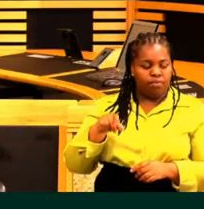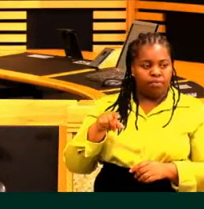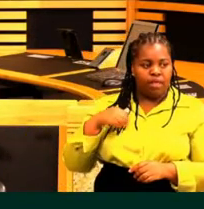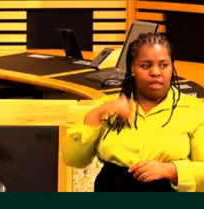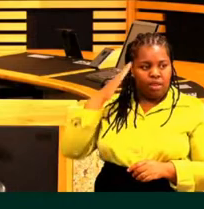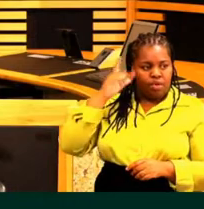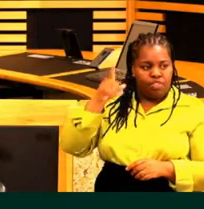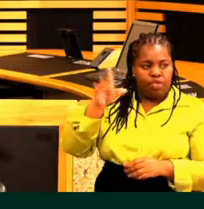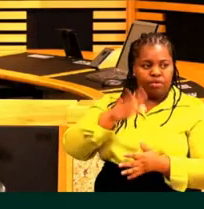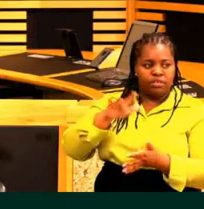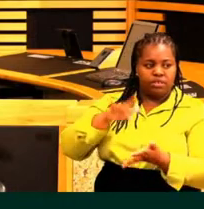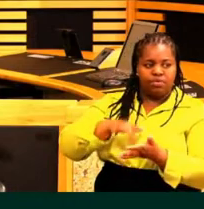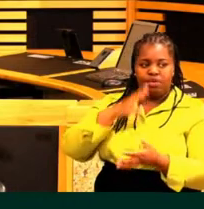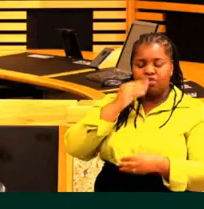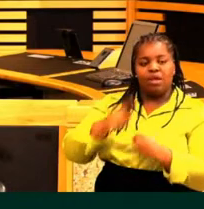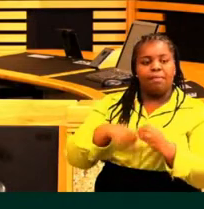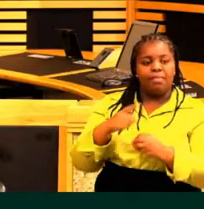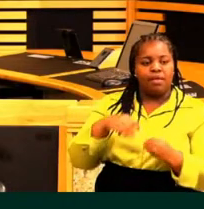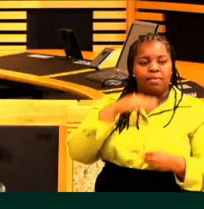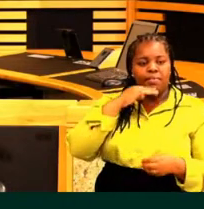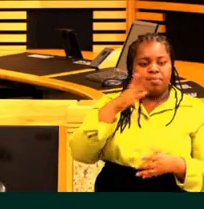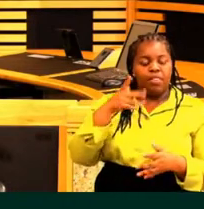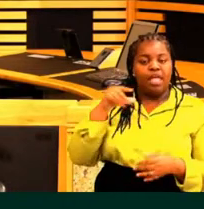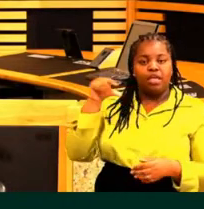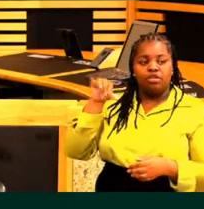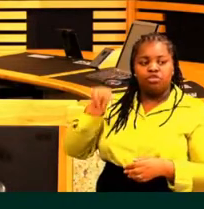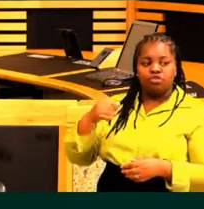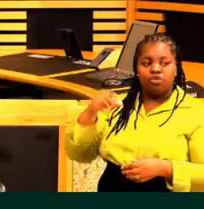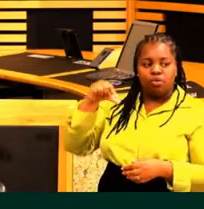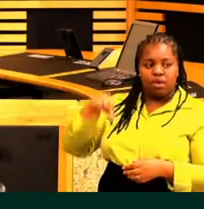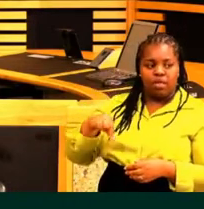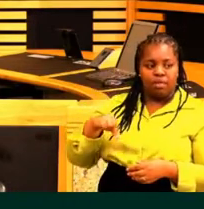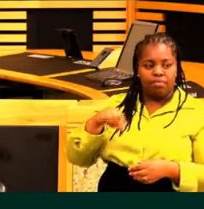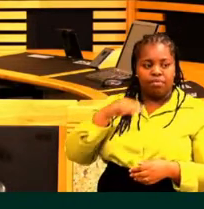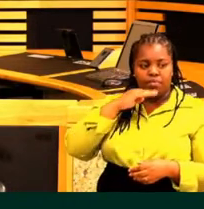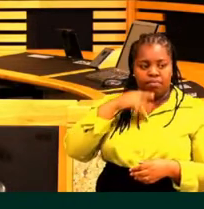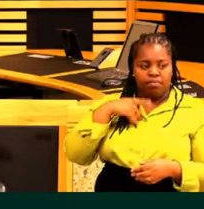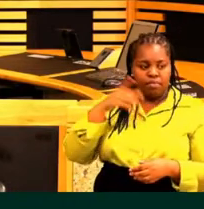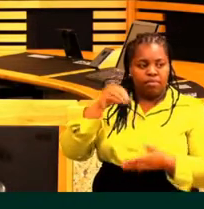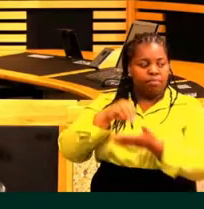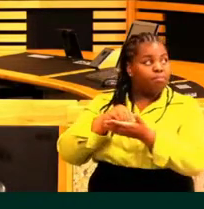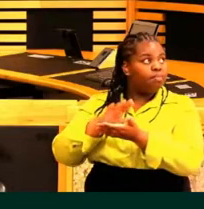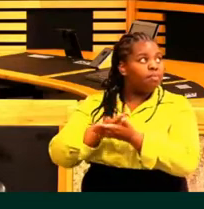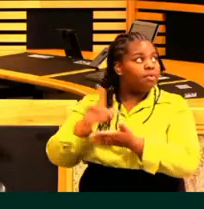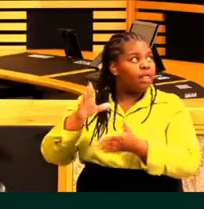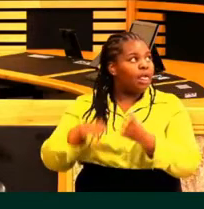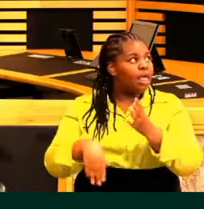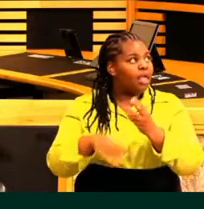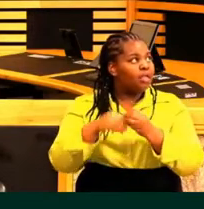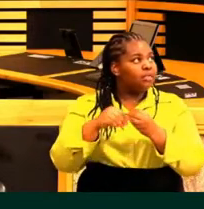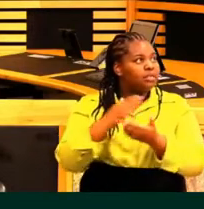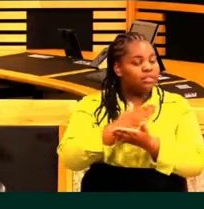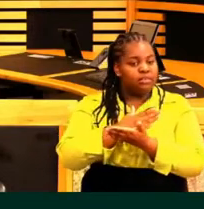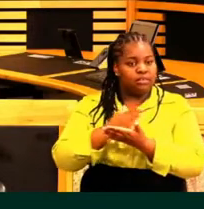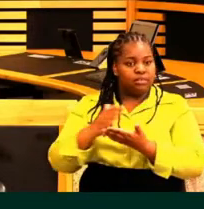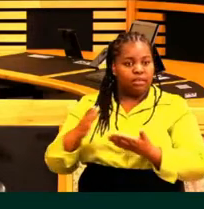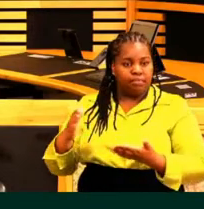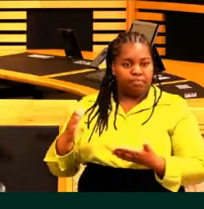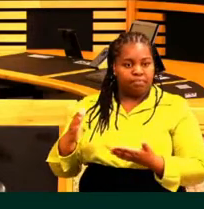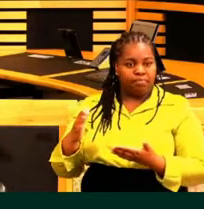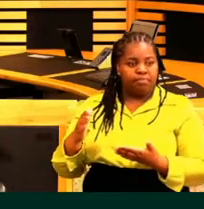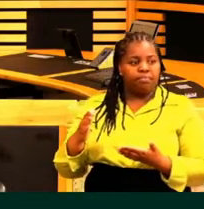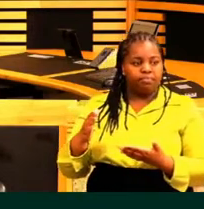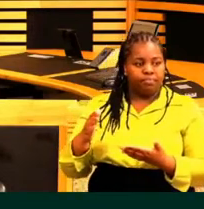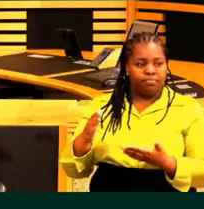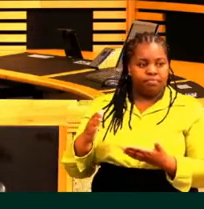centers that we are talking about I know in geography is earmarked for one it adding to some that are happening uh to